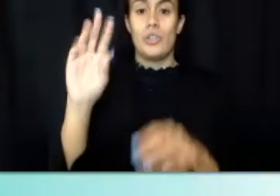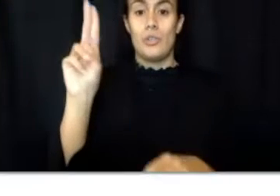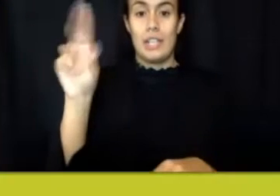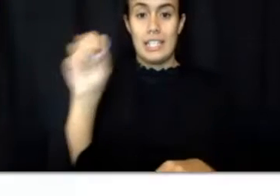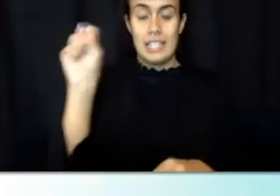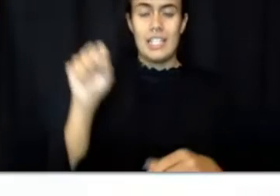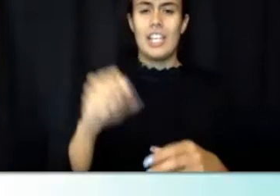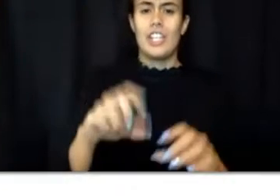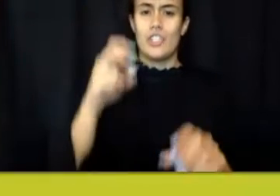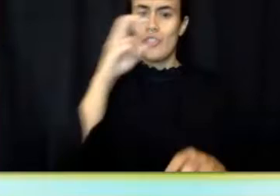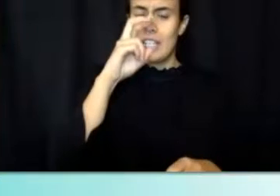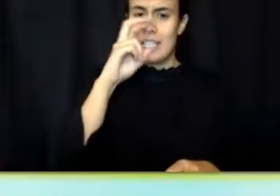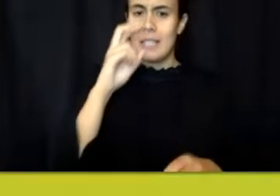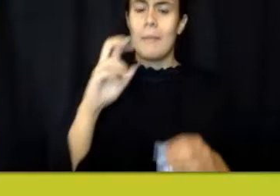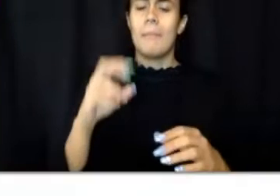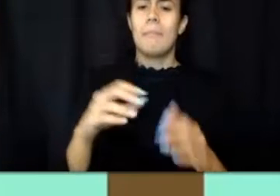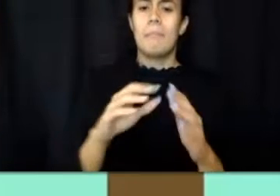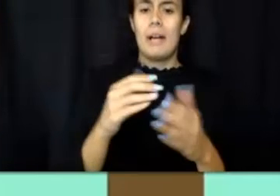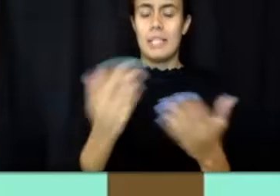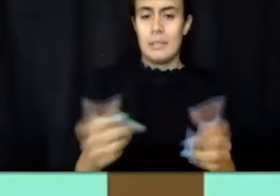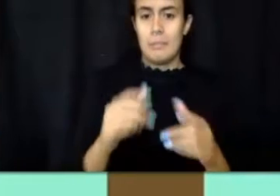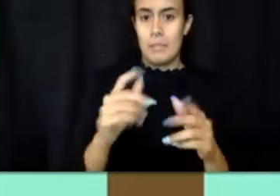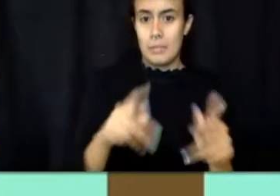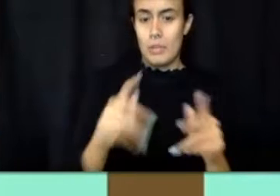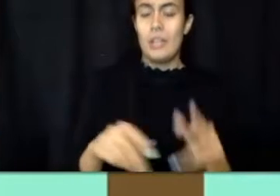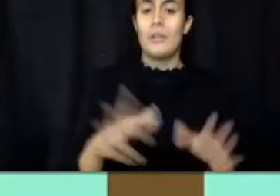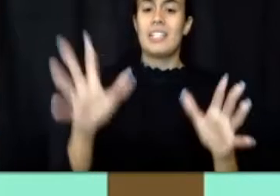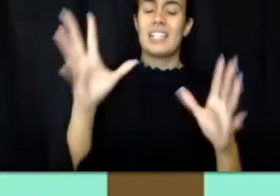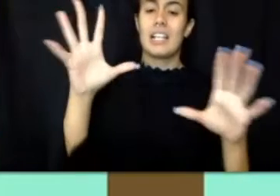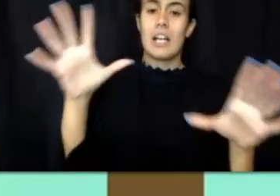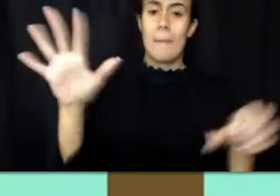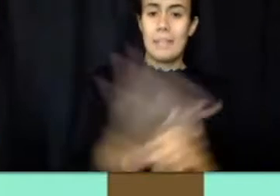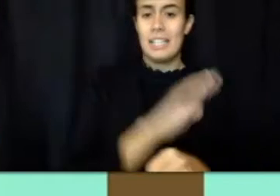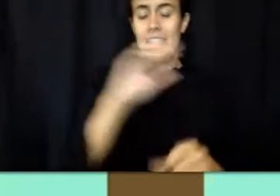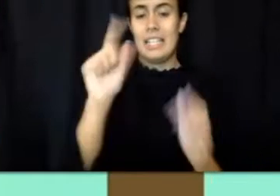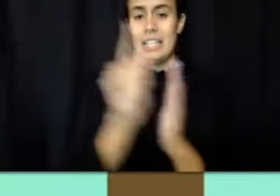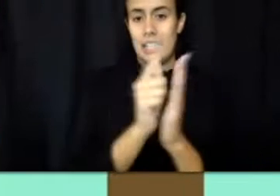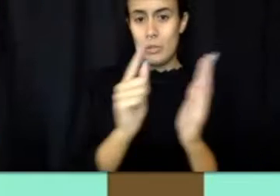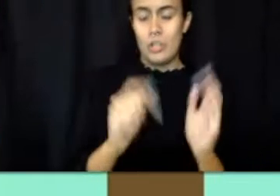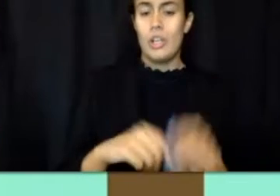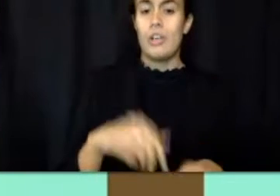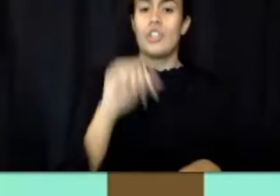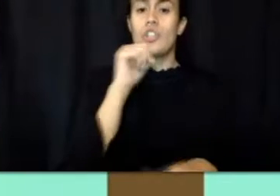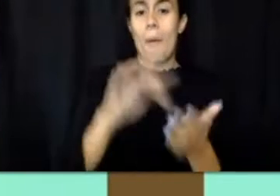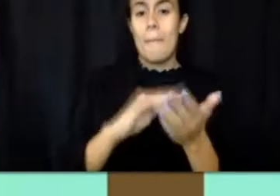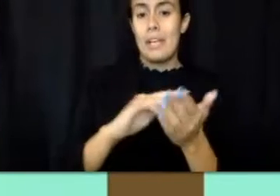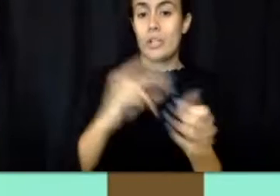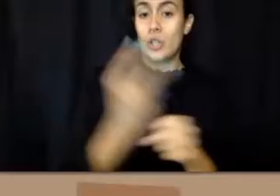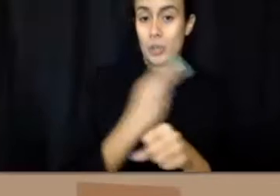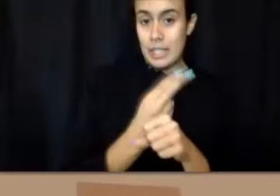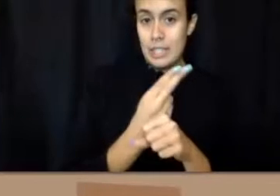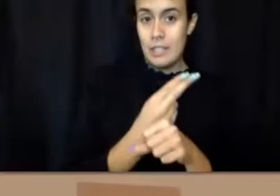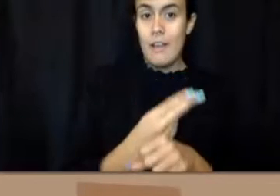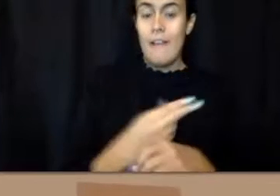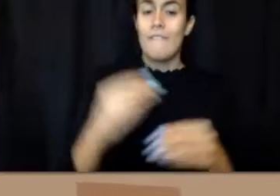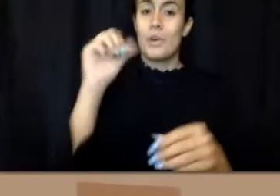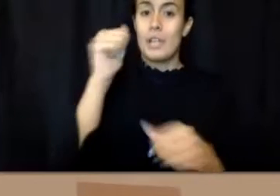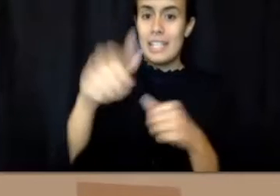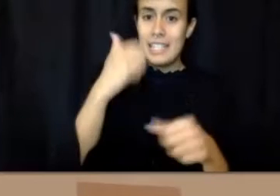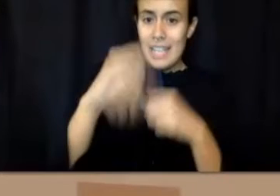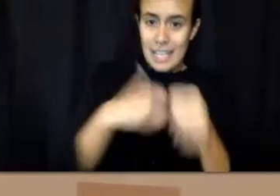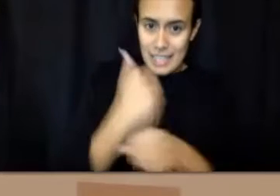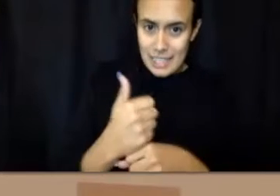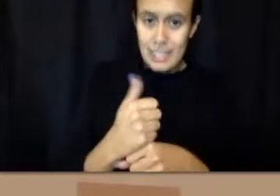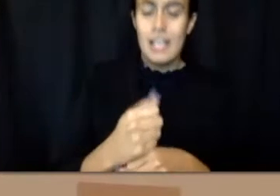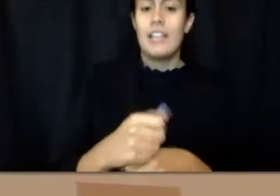designation possible, meaning it was completely illegal and had no recognized medical uses. For decades,